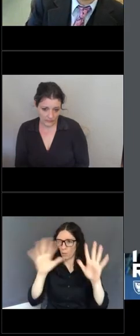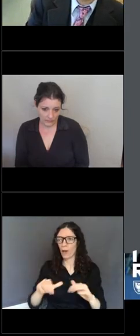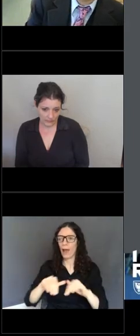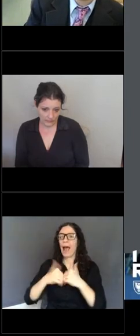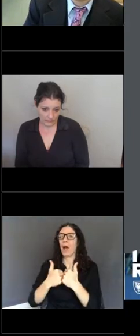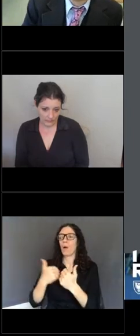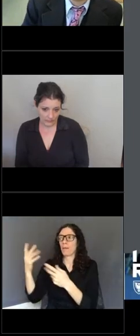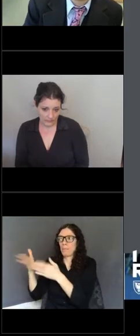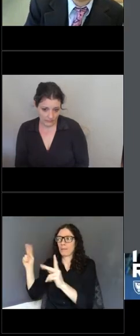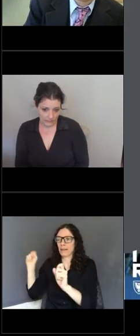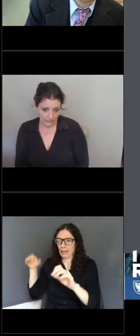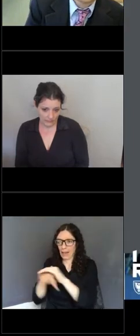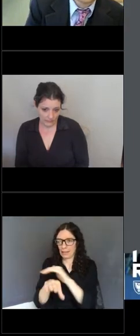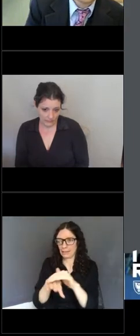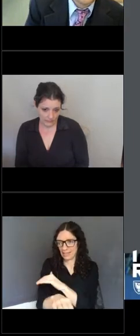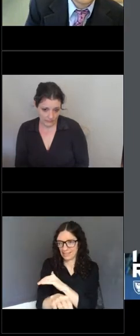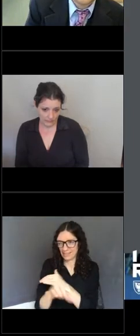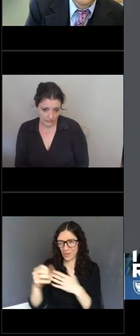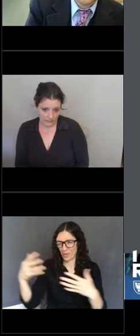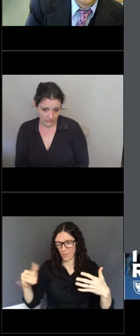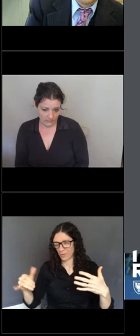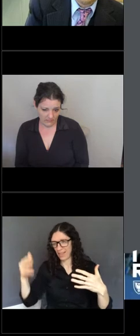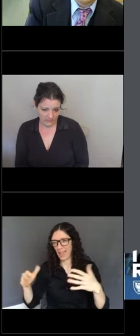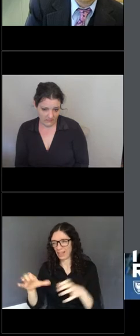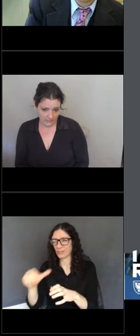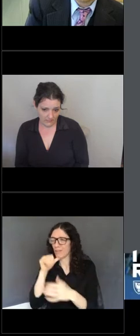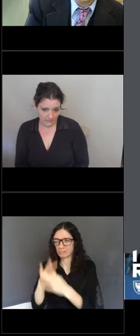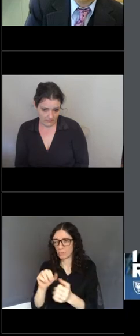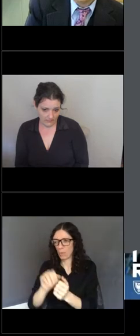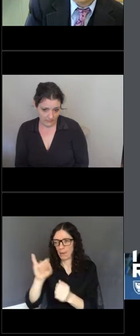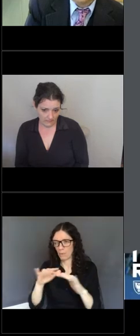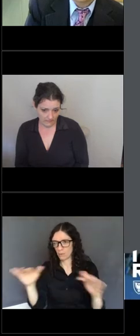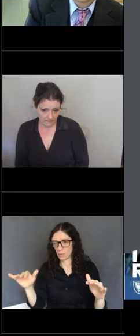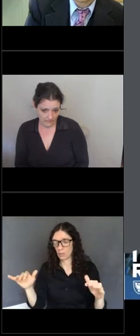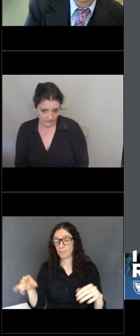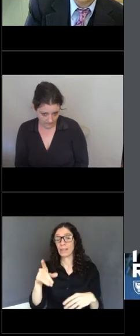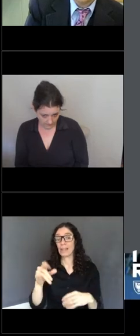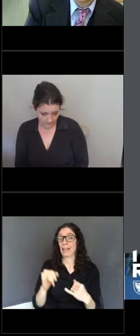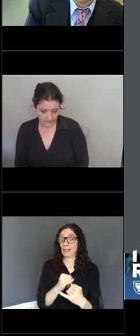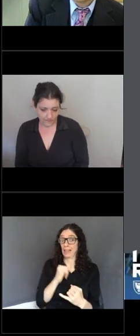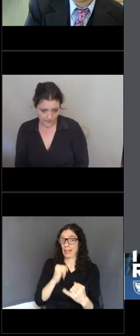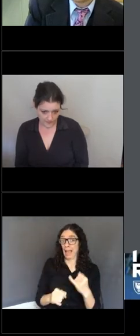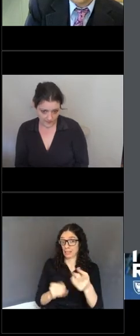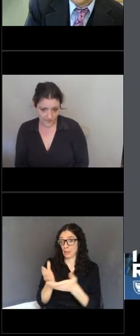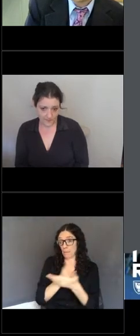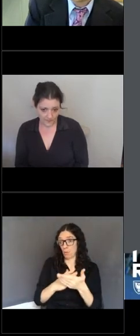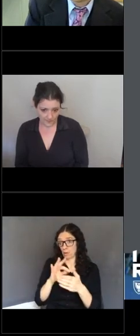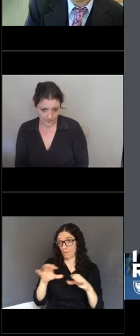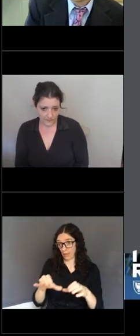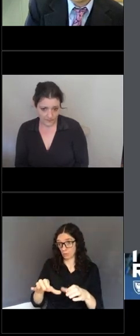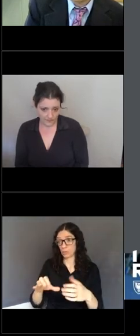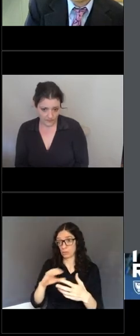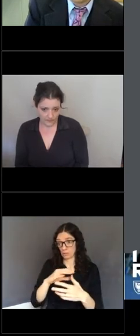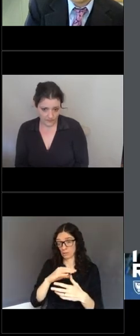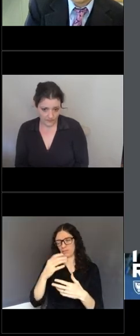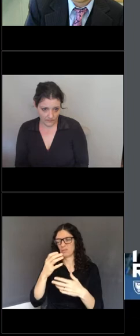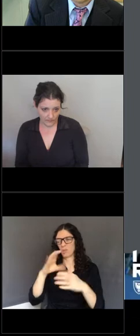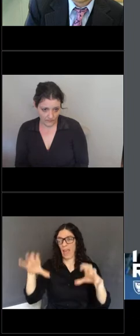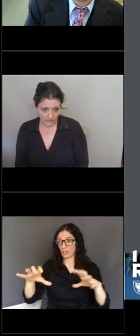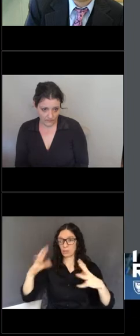NPA, the National Adaptation Climate Change Strategy, was in how to mitigate each individual park's